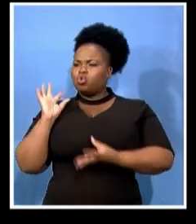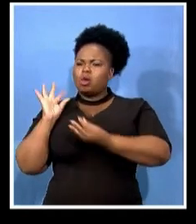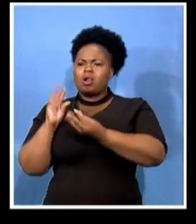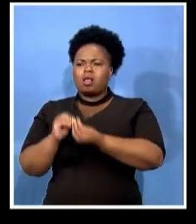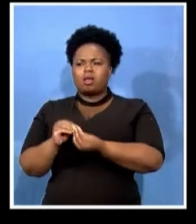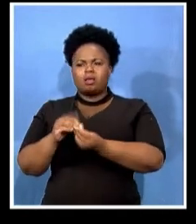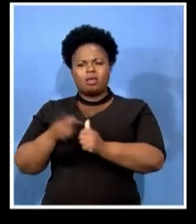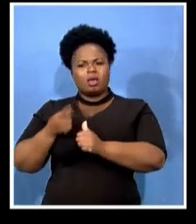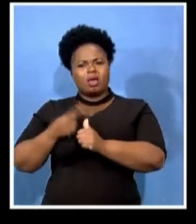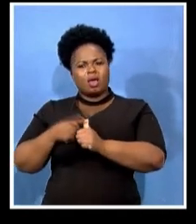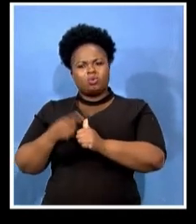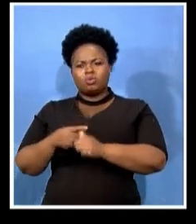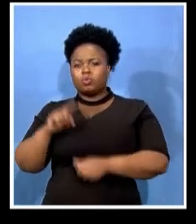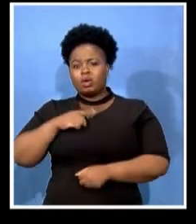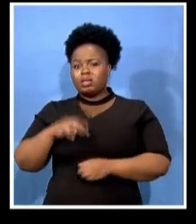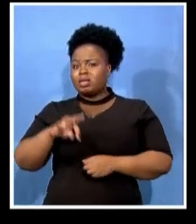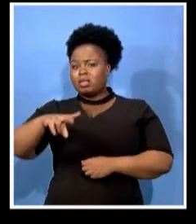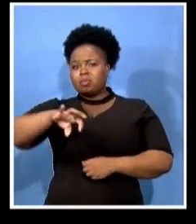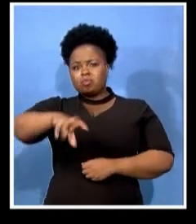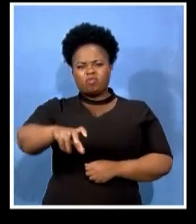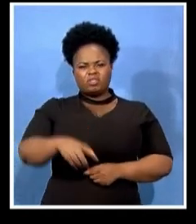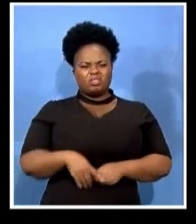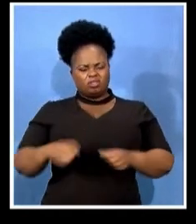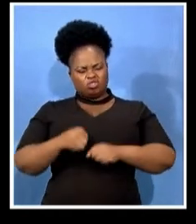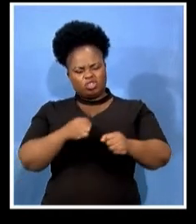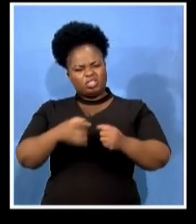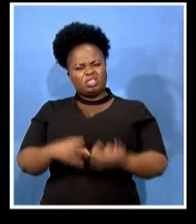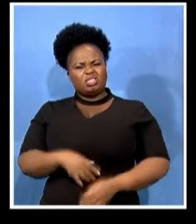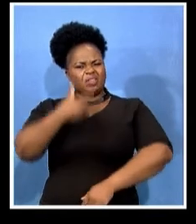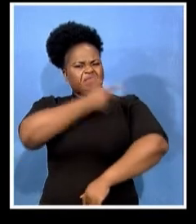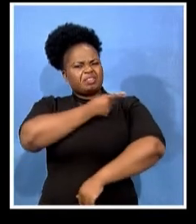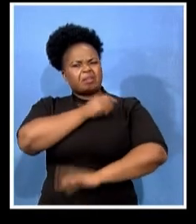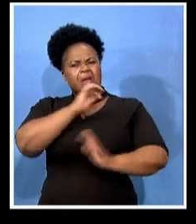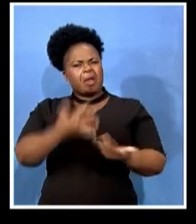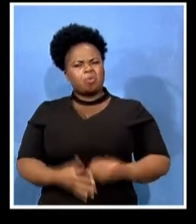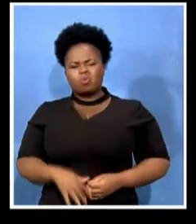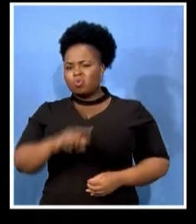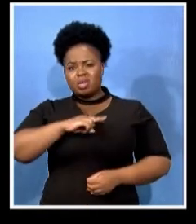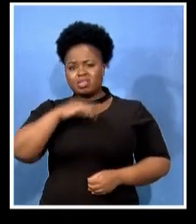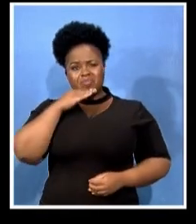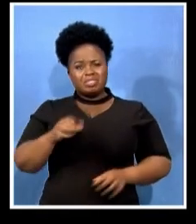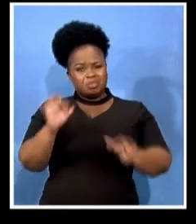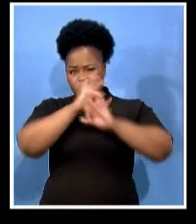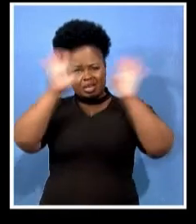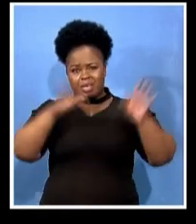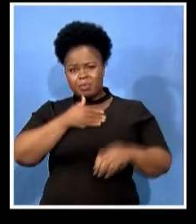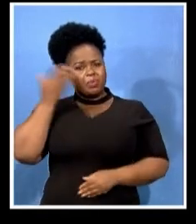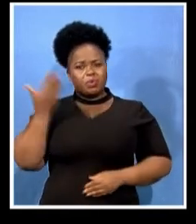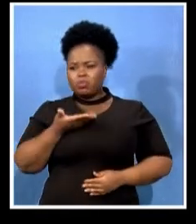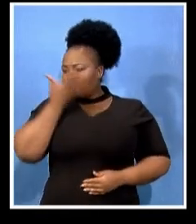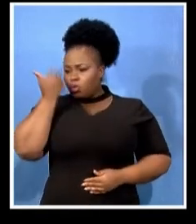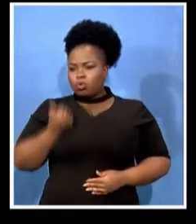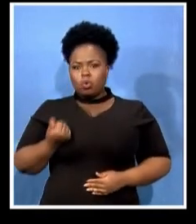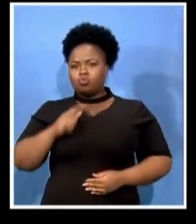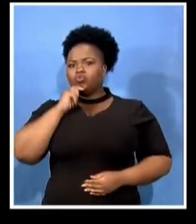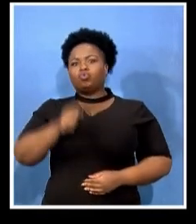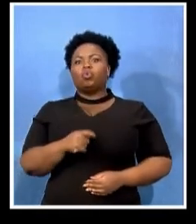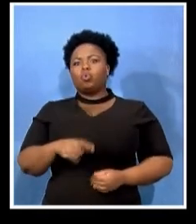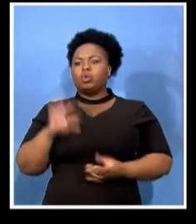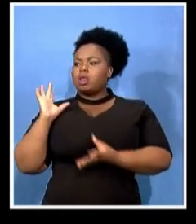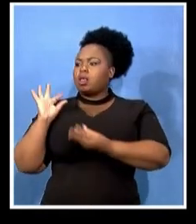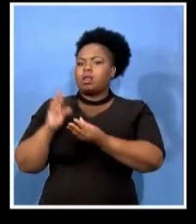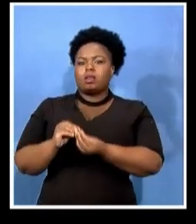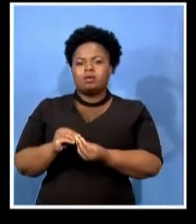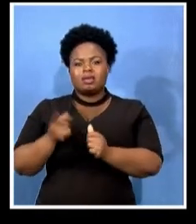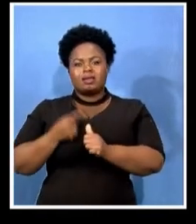our strategy in rolling out the vaccination? Because it means we do not have a clear picture if there is still a backlog to date on deaths that have